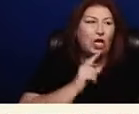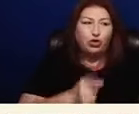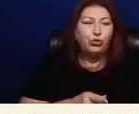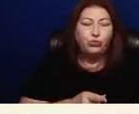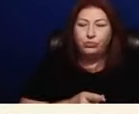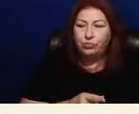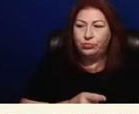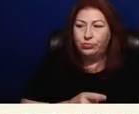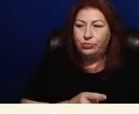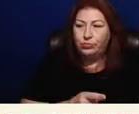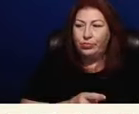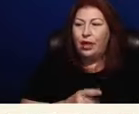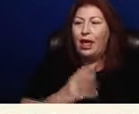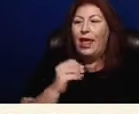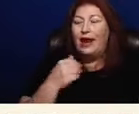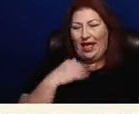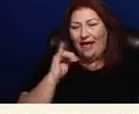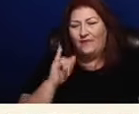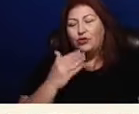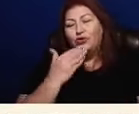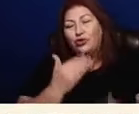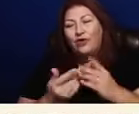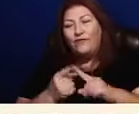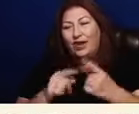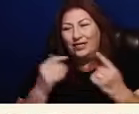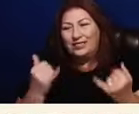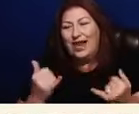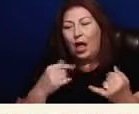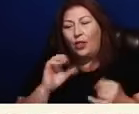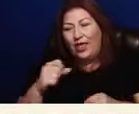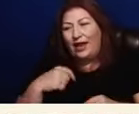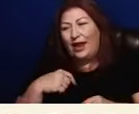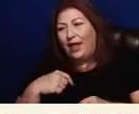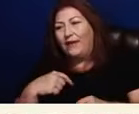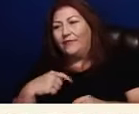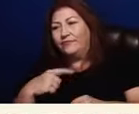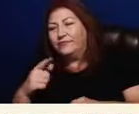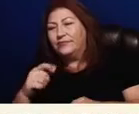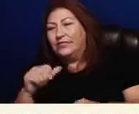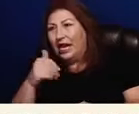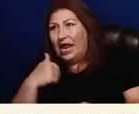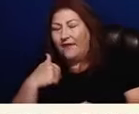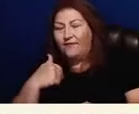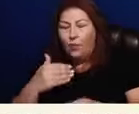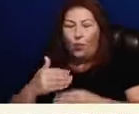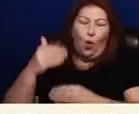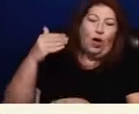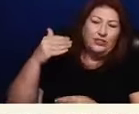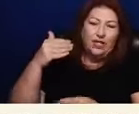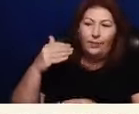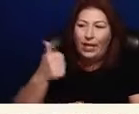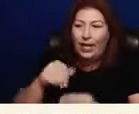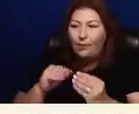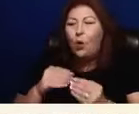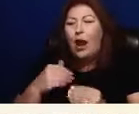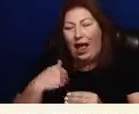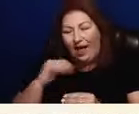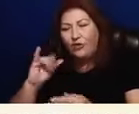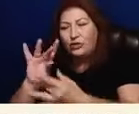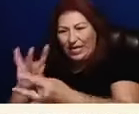Okay. And I have those good friends now that I've leaned into, that I haven't had those walls up anymore, that I have those connections